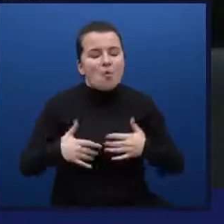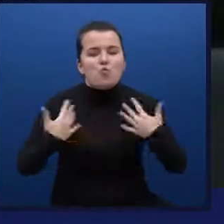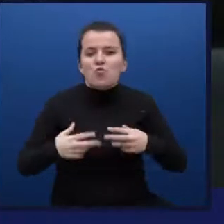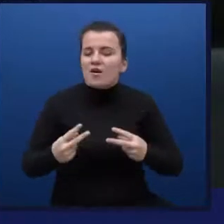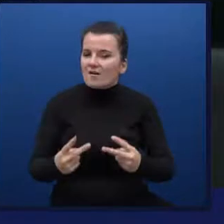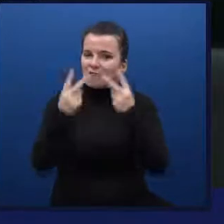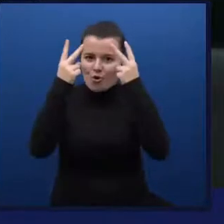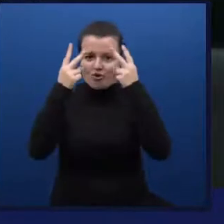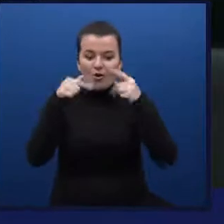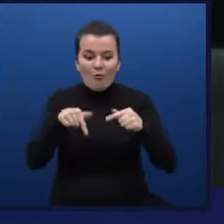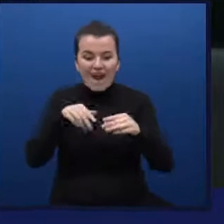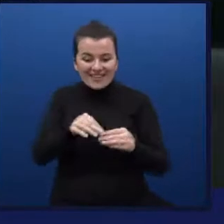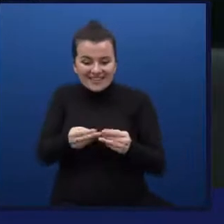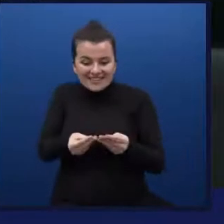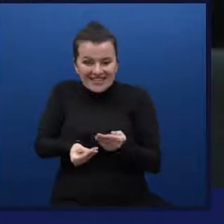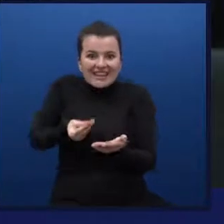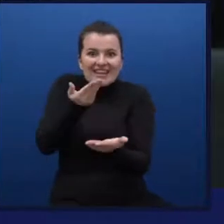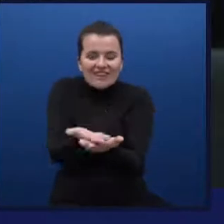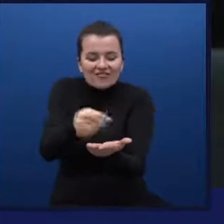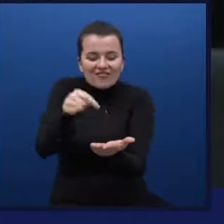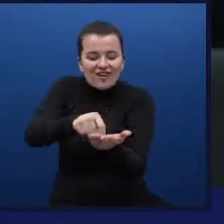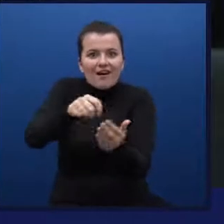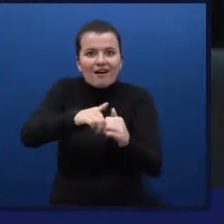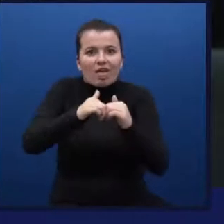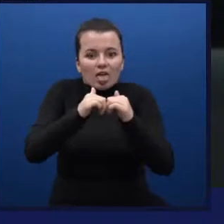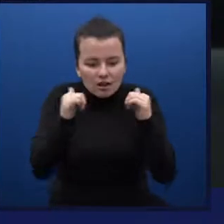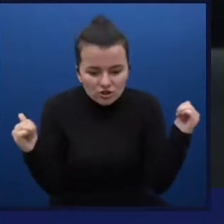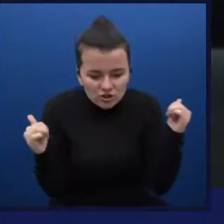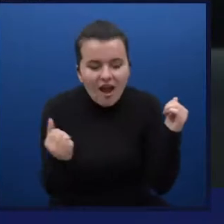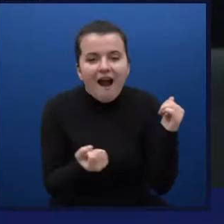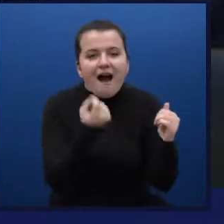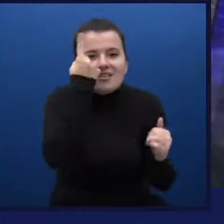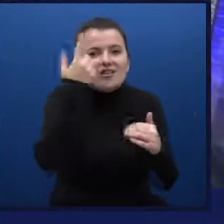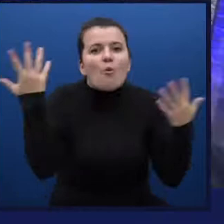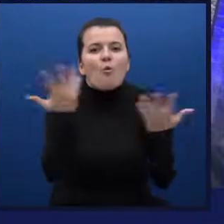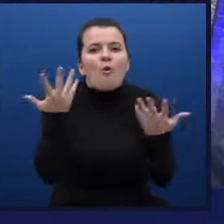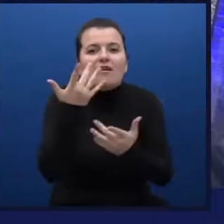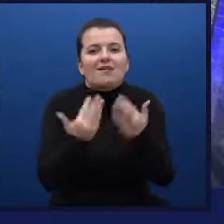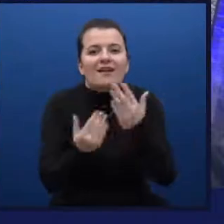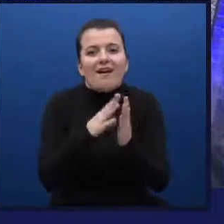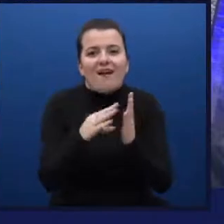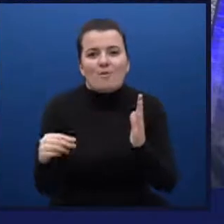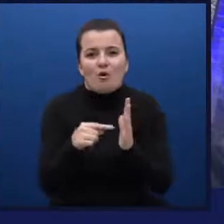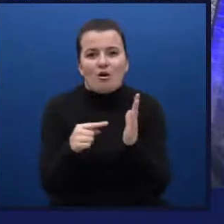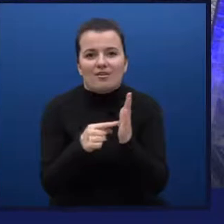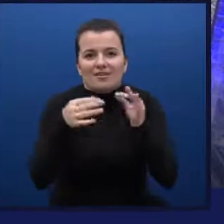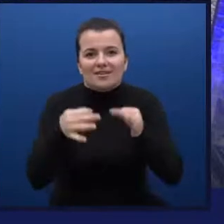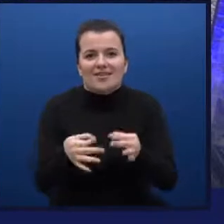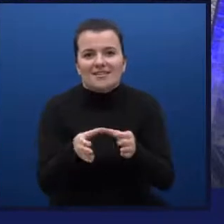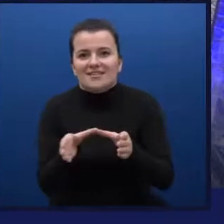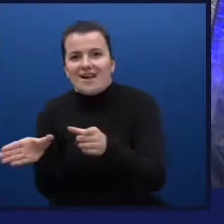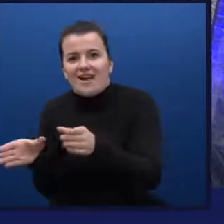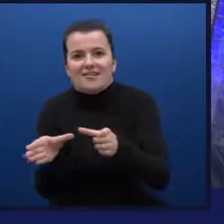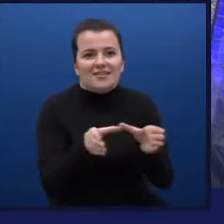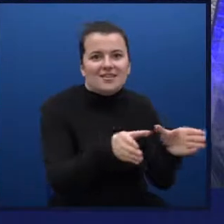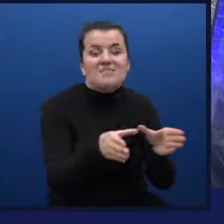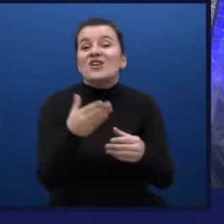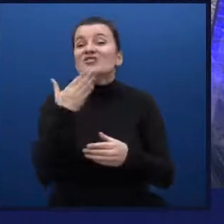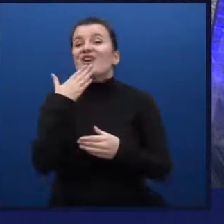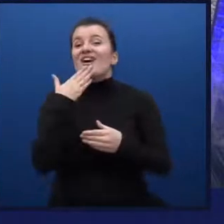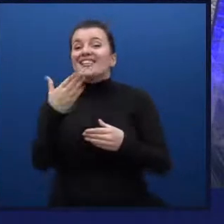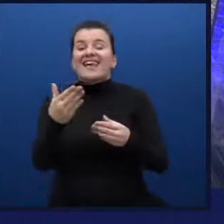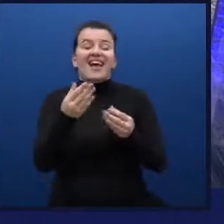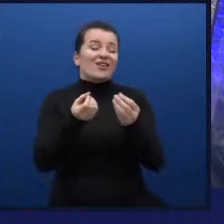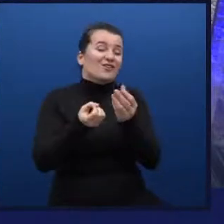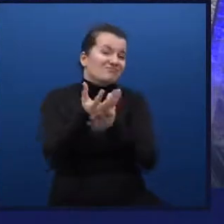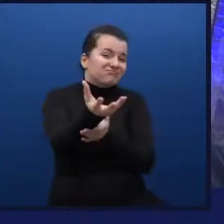doing. So thank you very much, both of you. We're full out of time. This is going so fast.